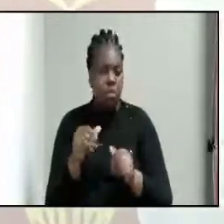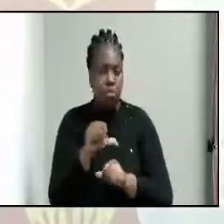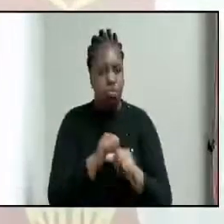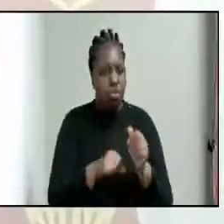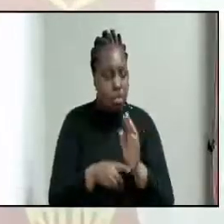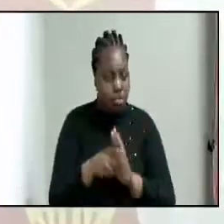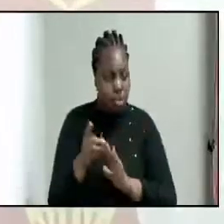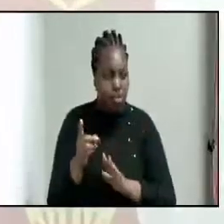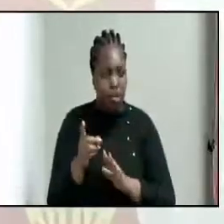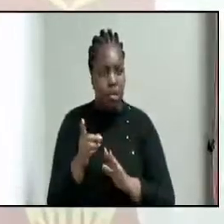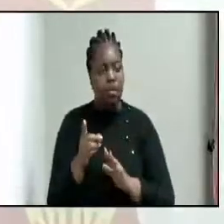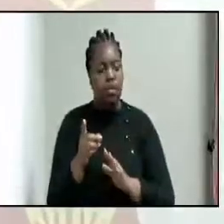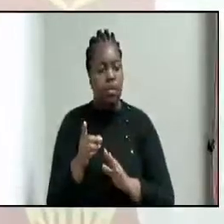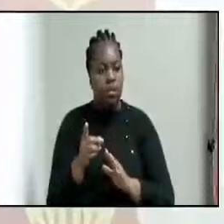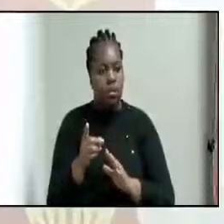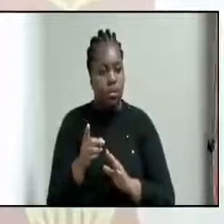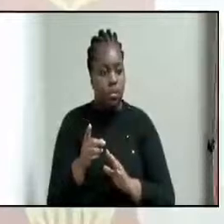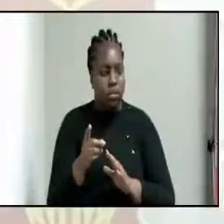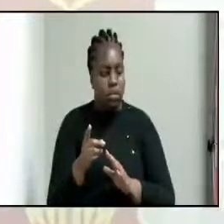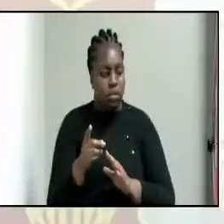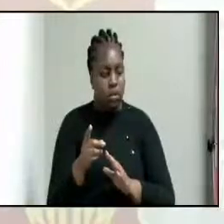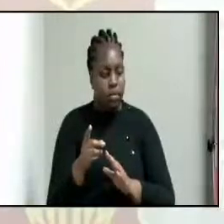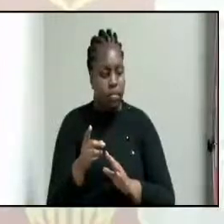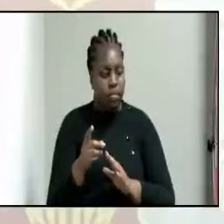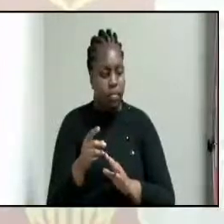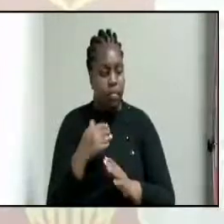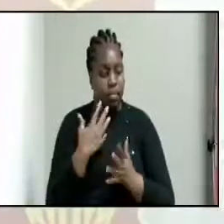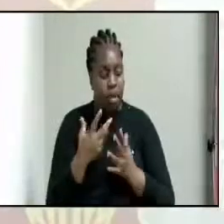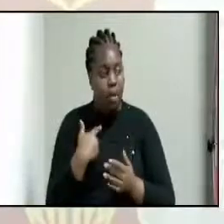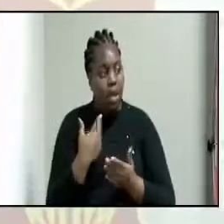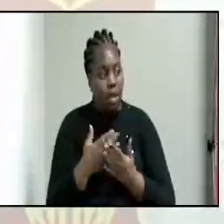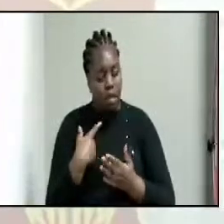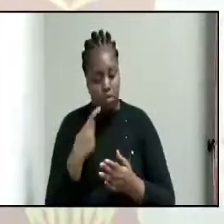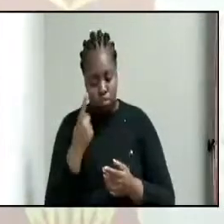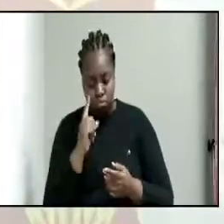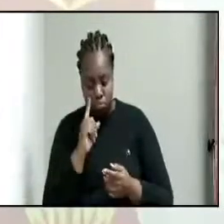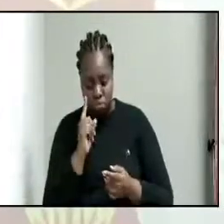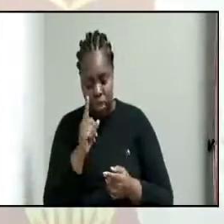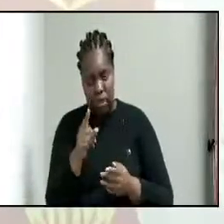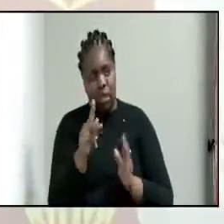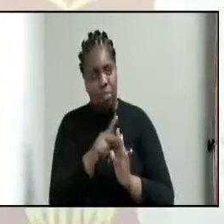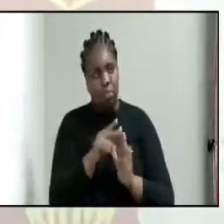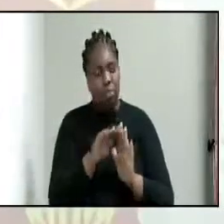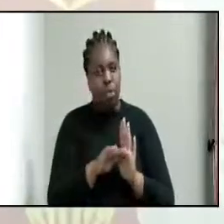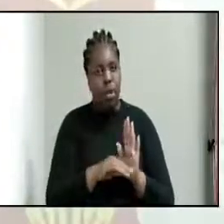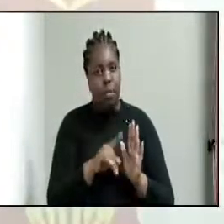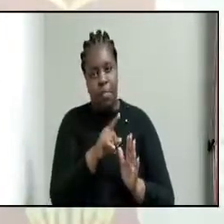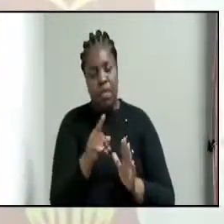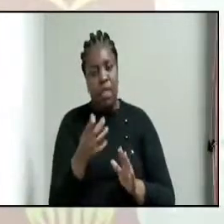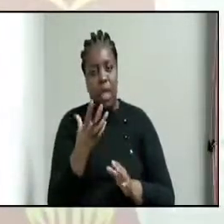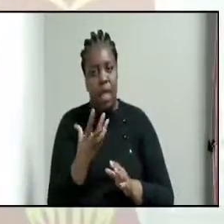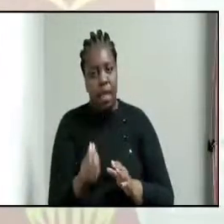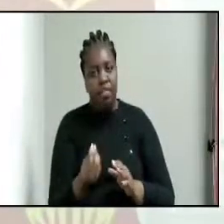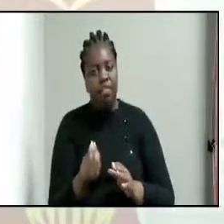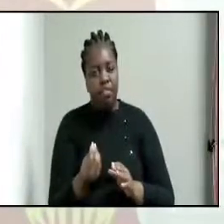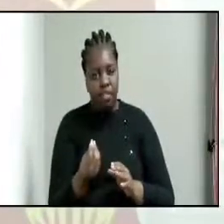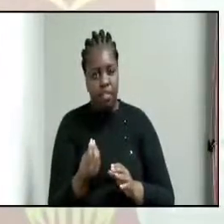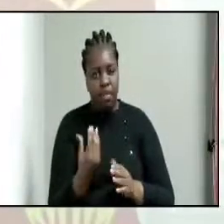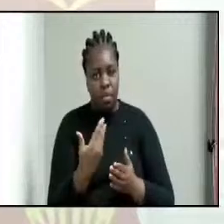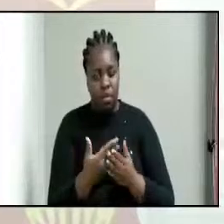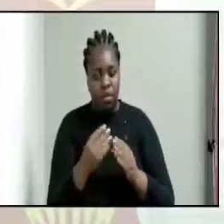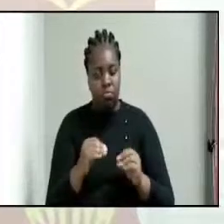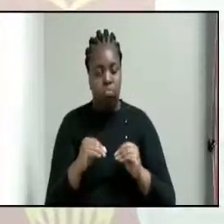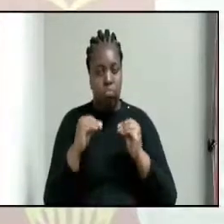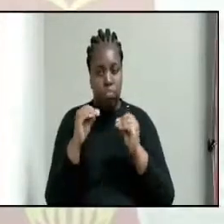development, all other relevant stakeholders, and to see what programs they have that are meant to advance the